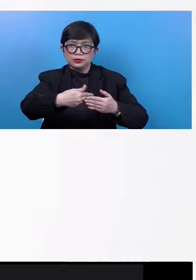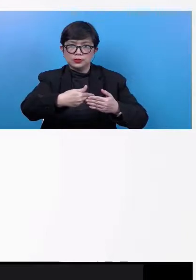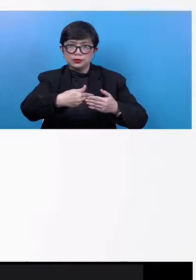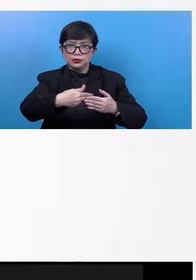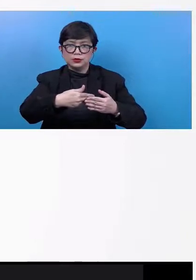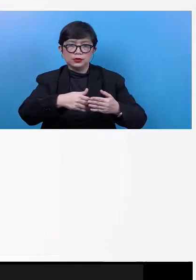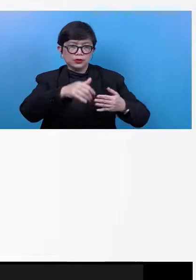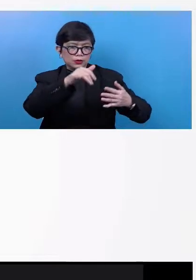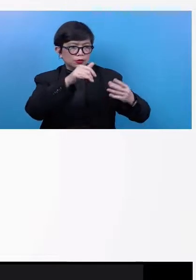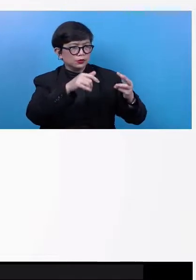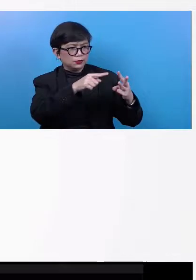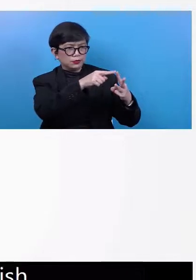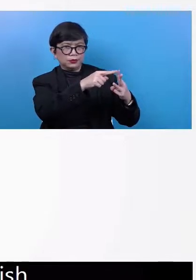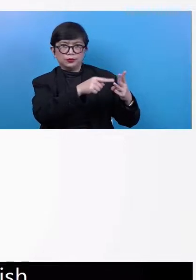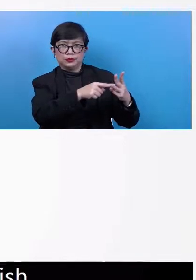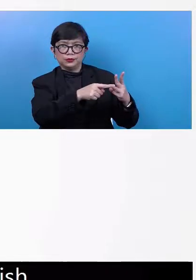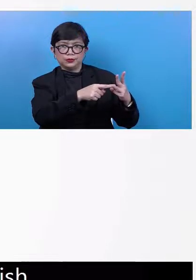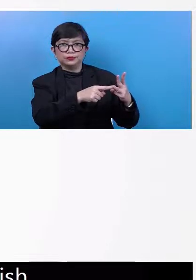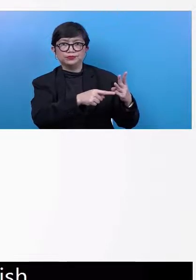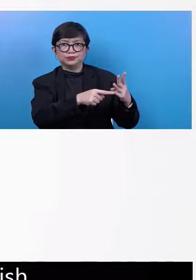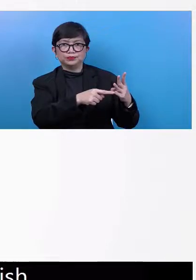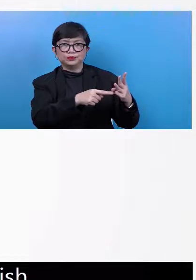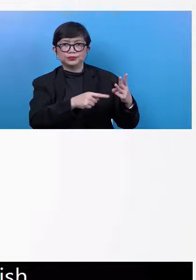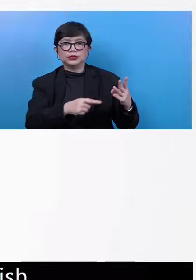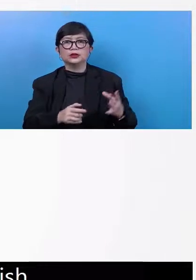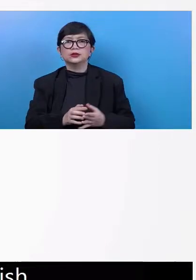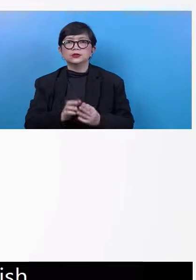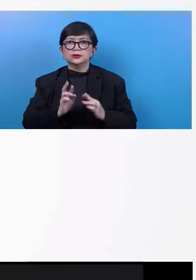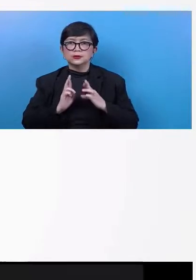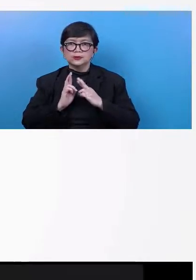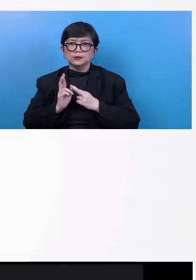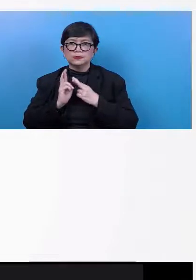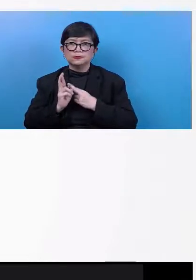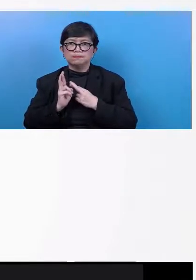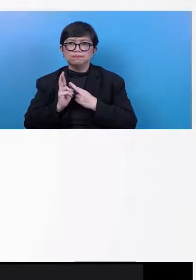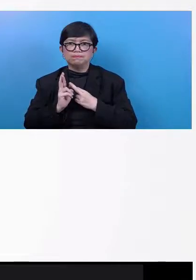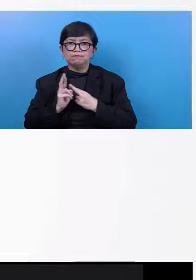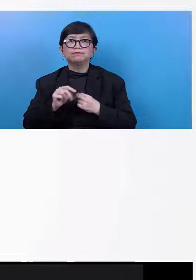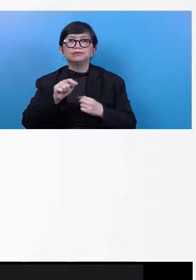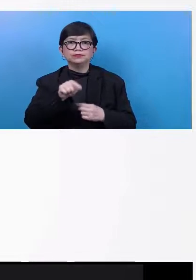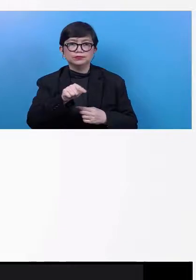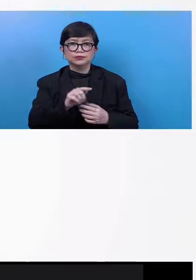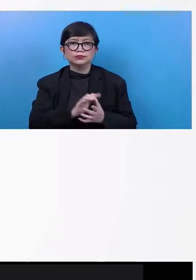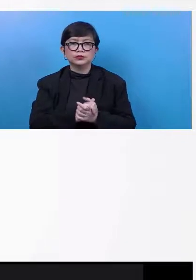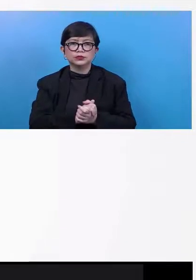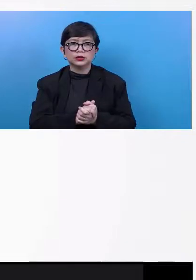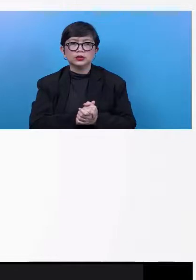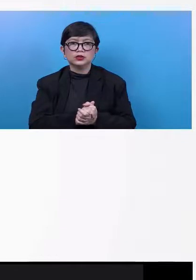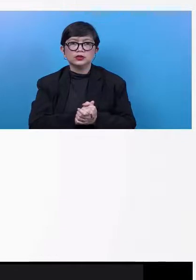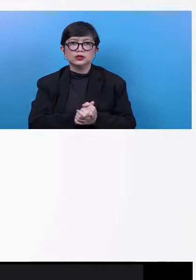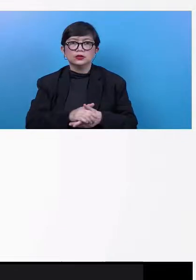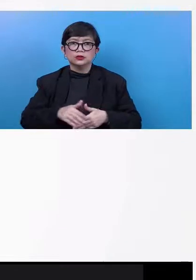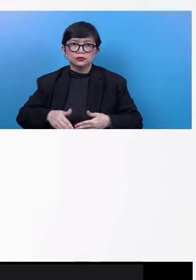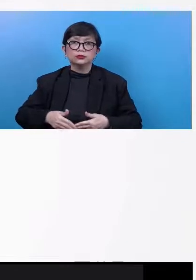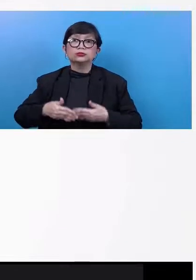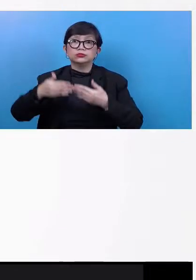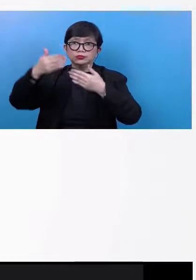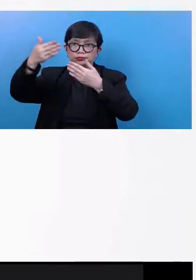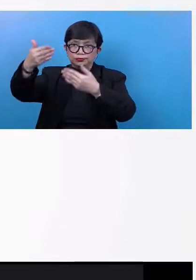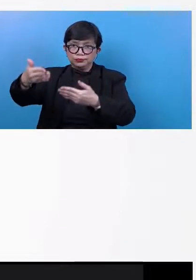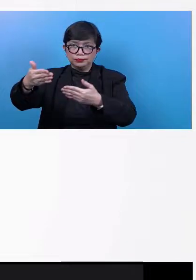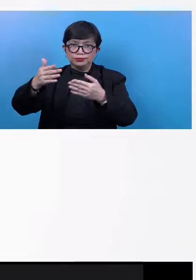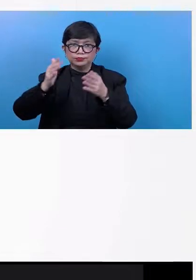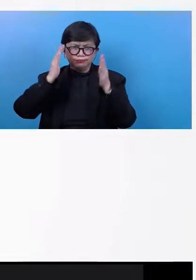of a system. Again, hopefully it should be situationally situation and